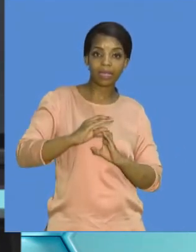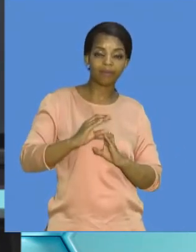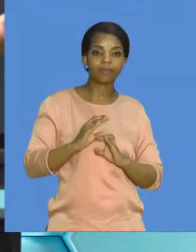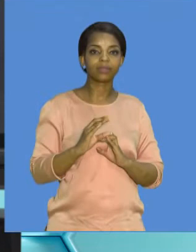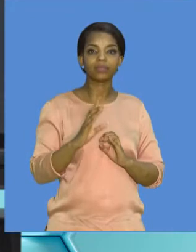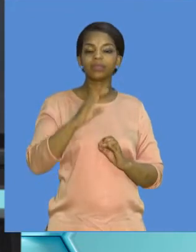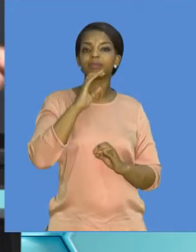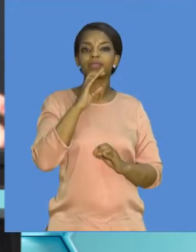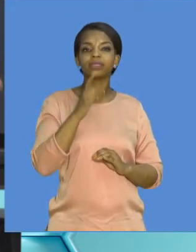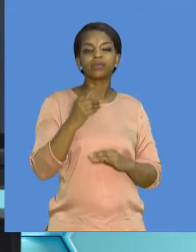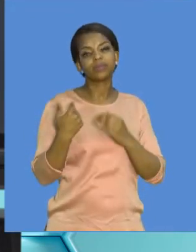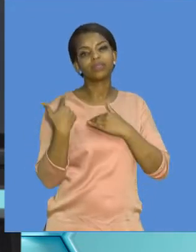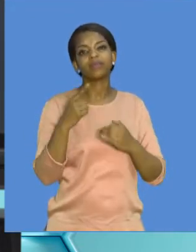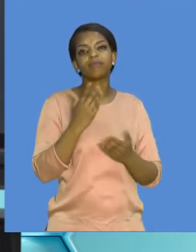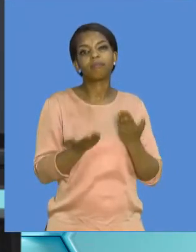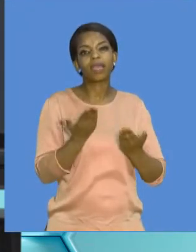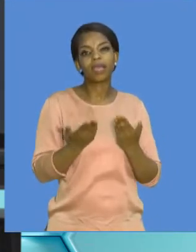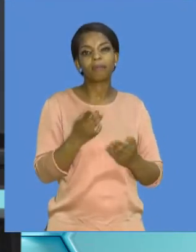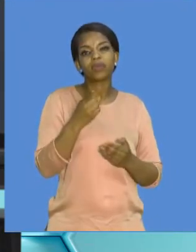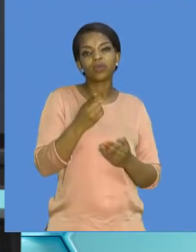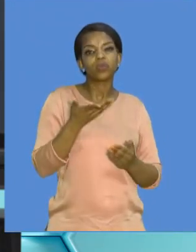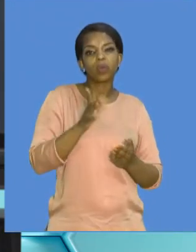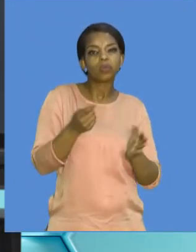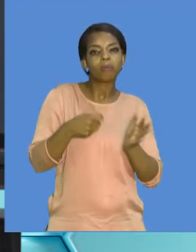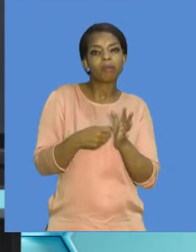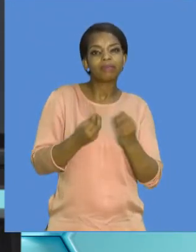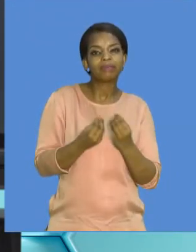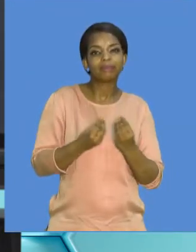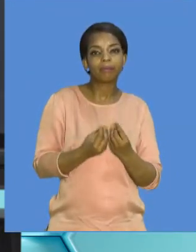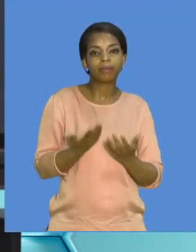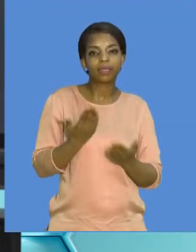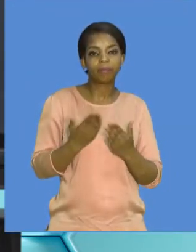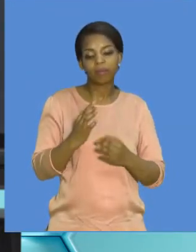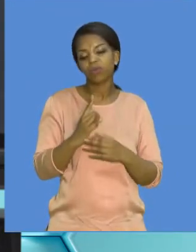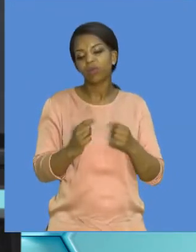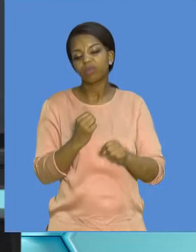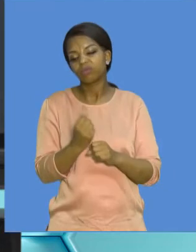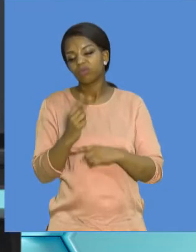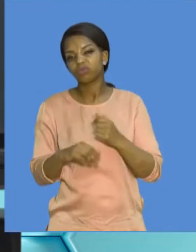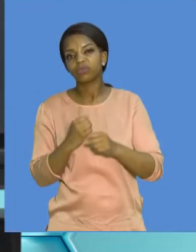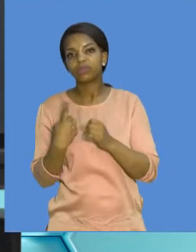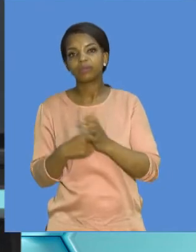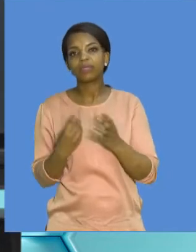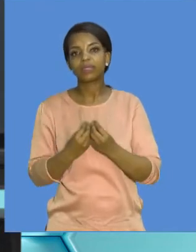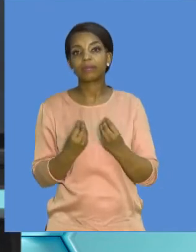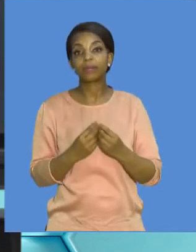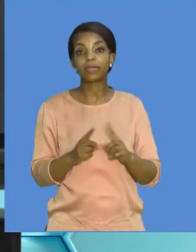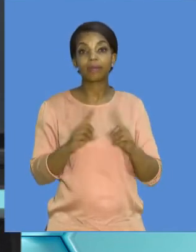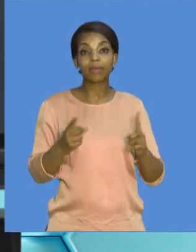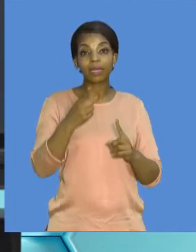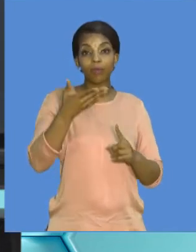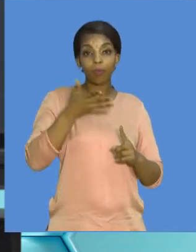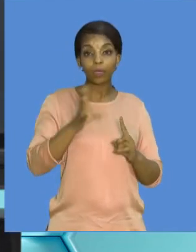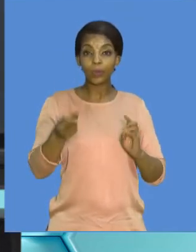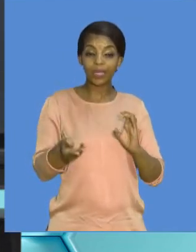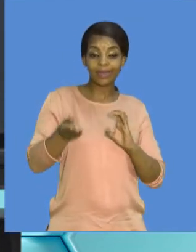maybe you want to buy something at the end of the year or in 2 years' time. But when you want to invest, you want to